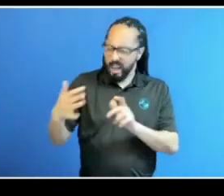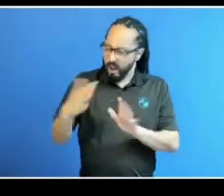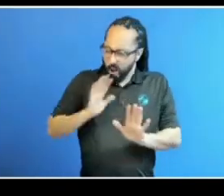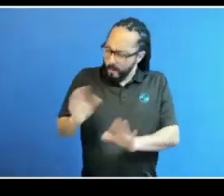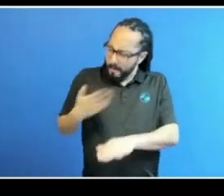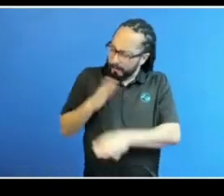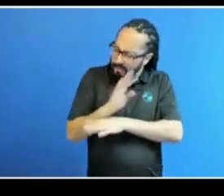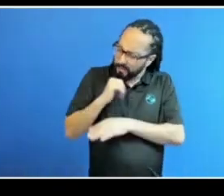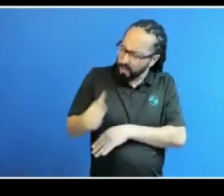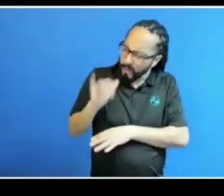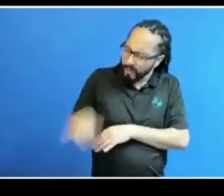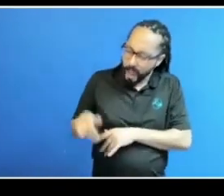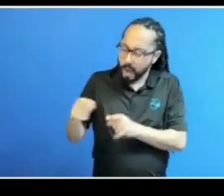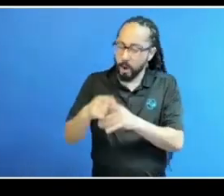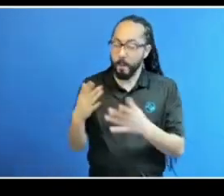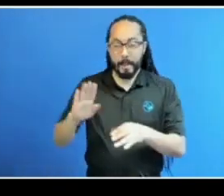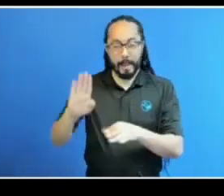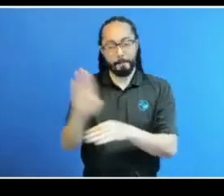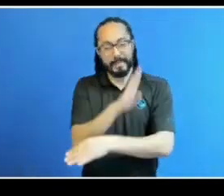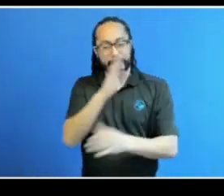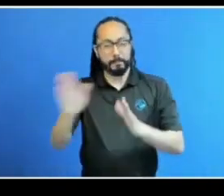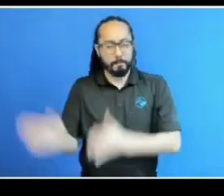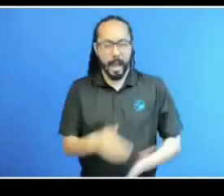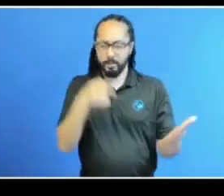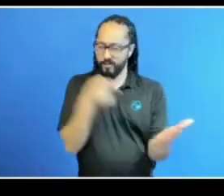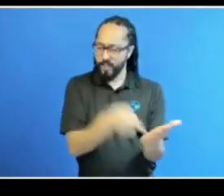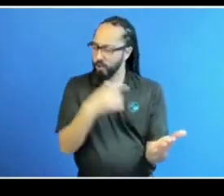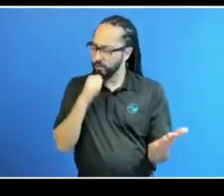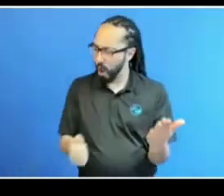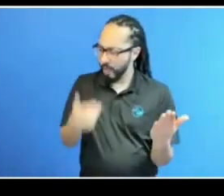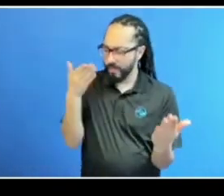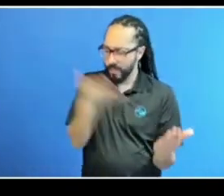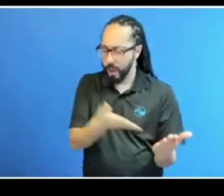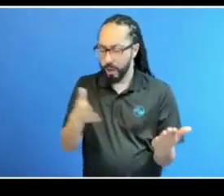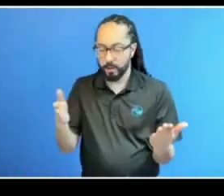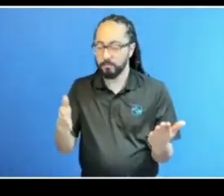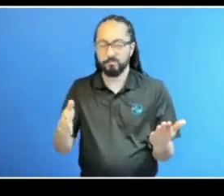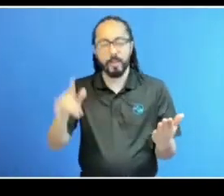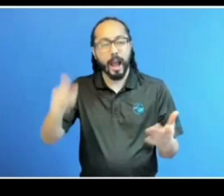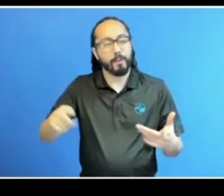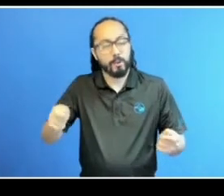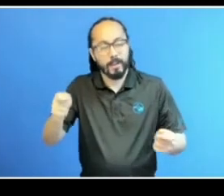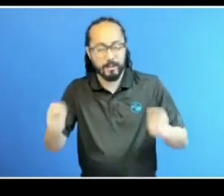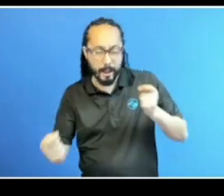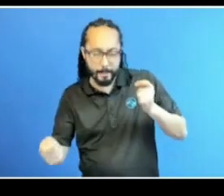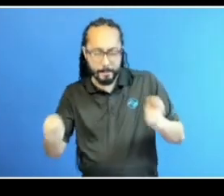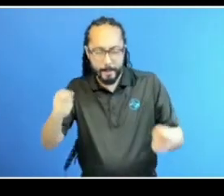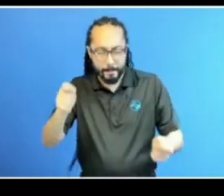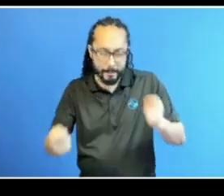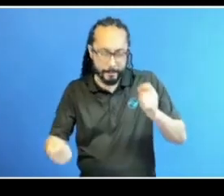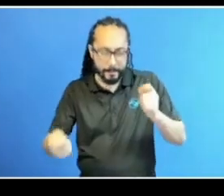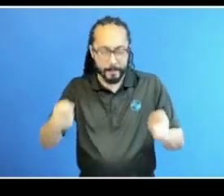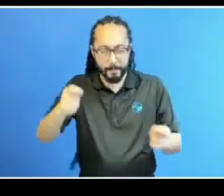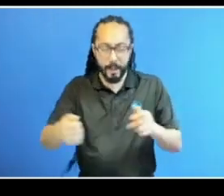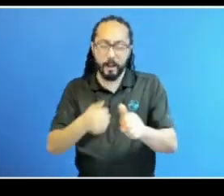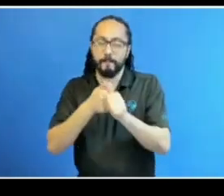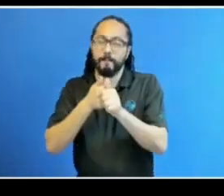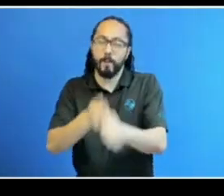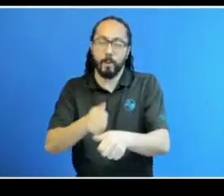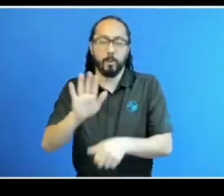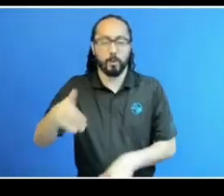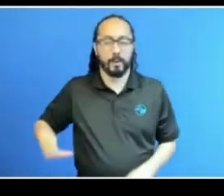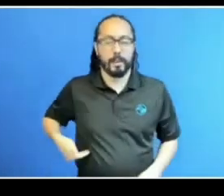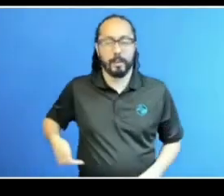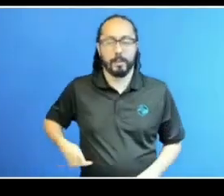in the business plan blueprint. You got to shift, you got to adapt and go with your gut. You would